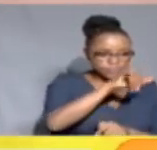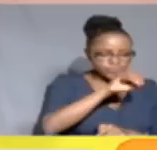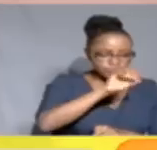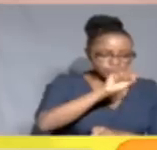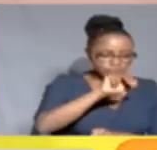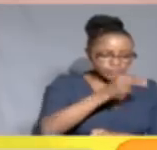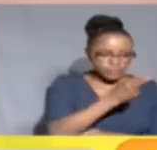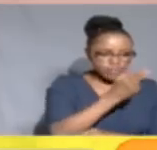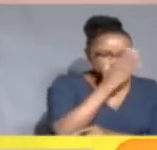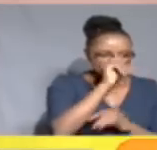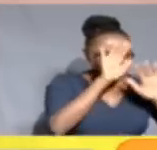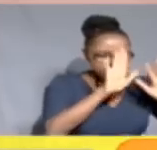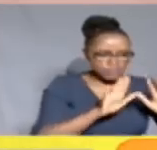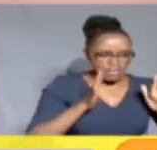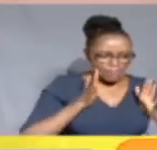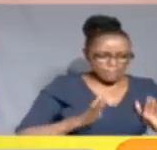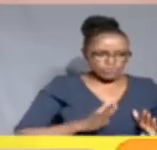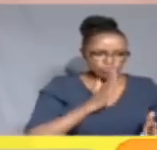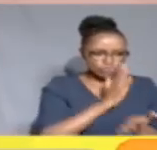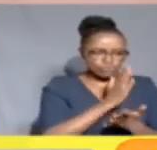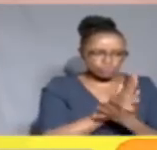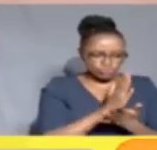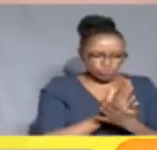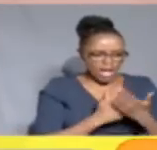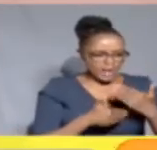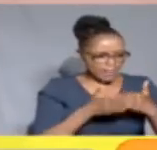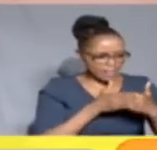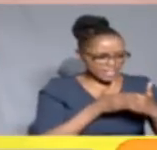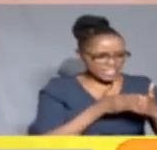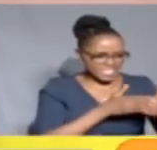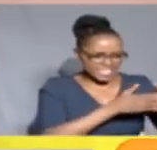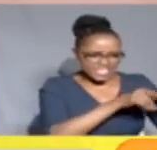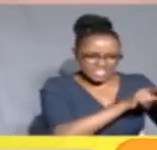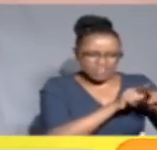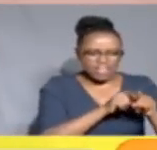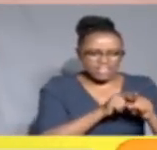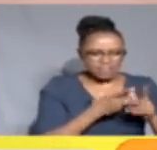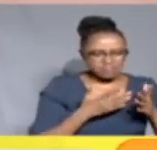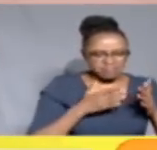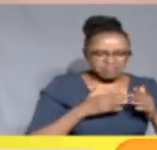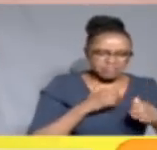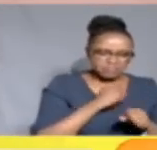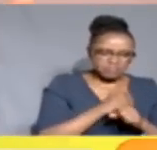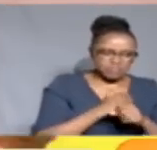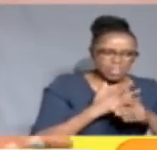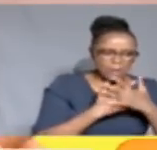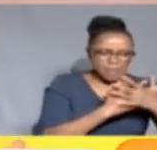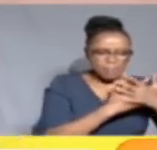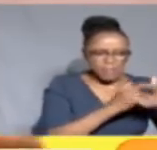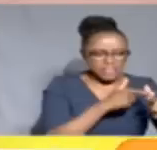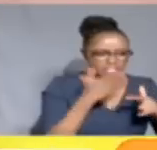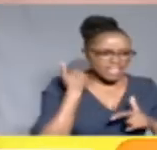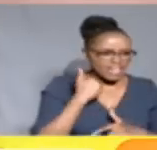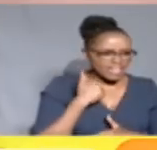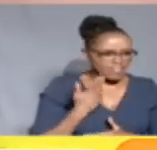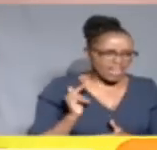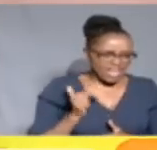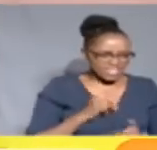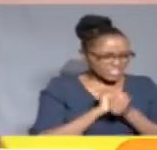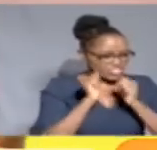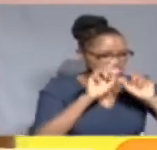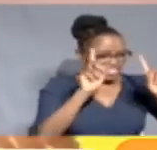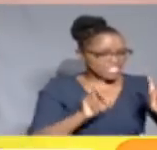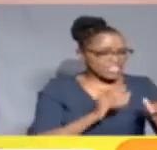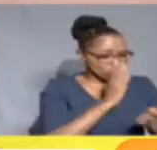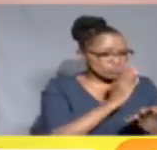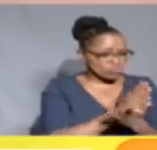why that's so important for someone to really rehabilitate. And the question is, you know, after they've gone through jail and that crime, do they really change? Do